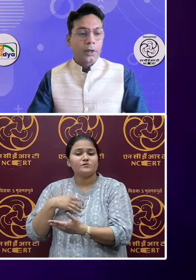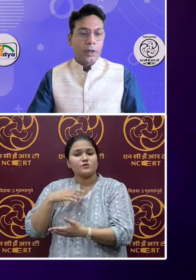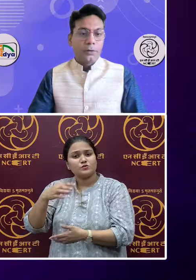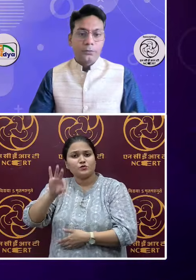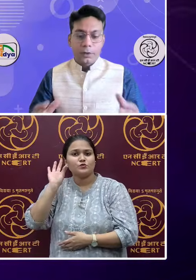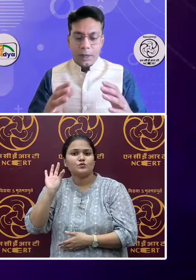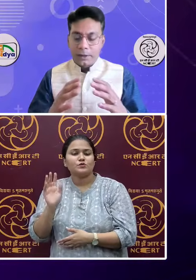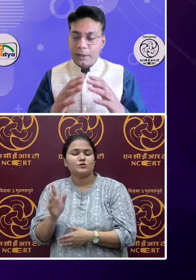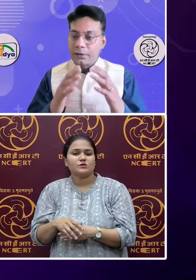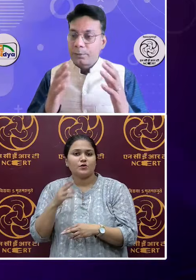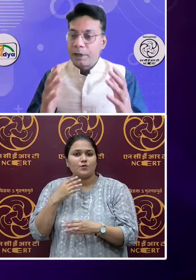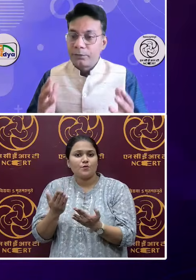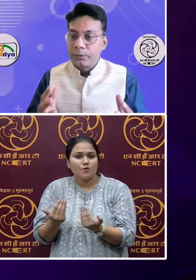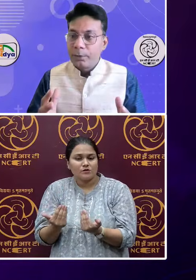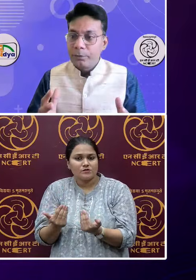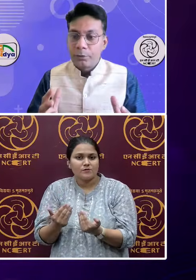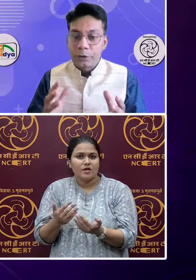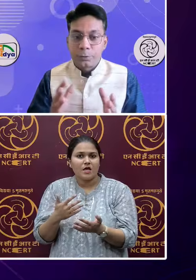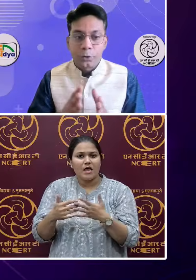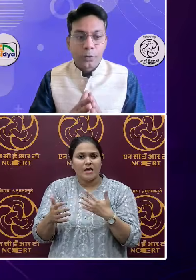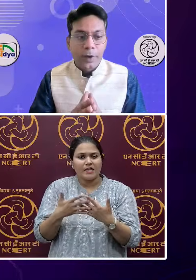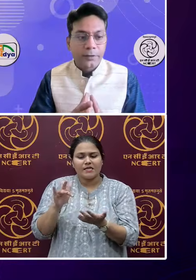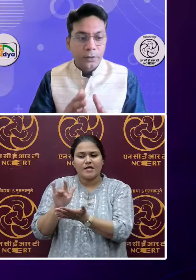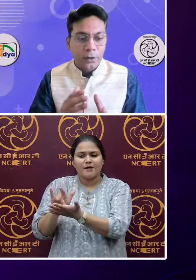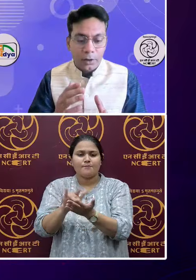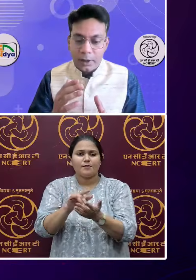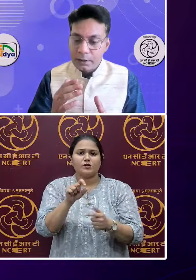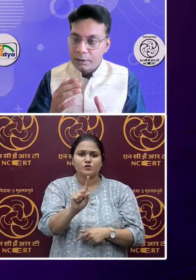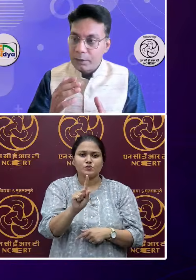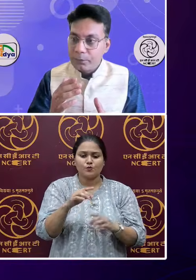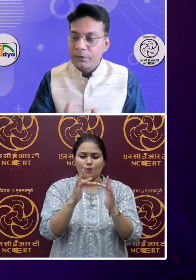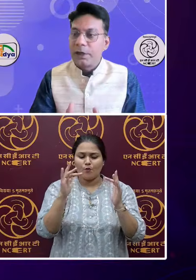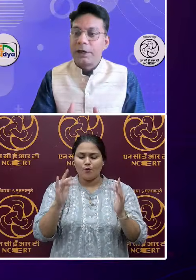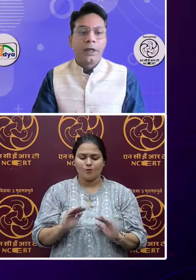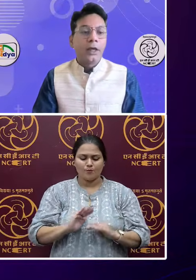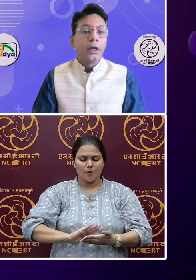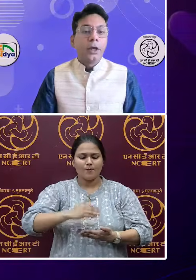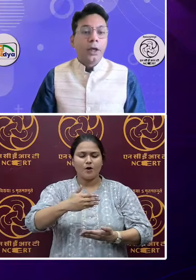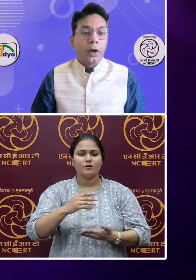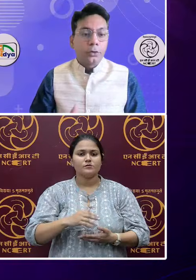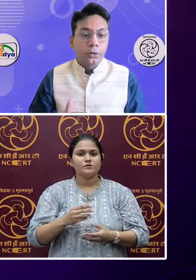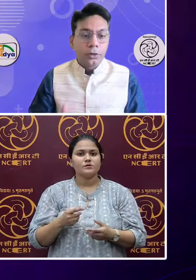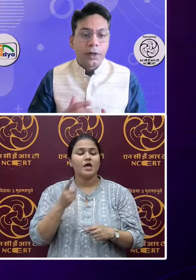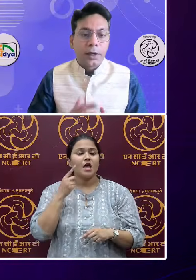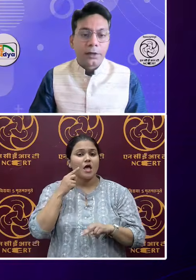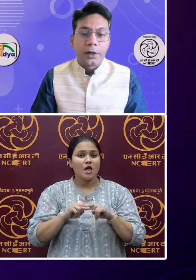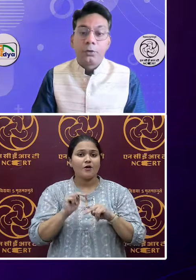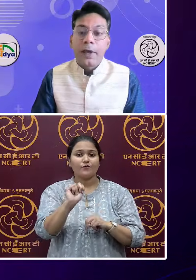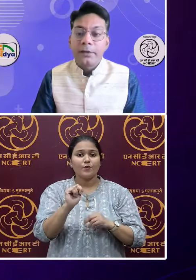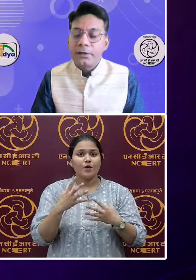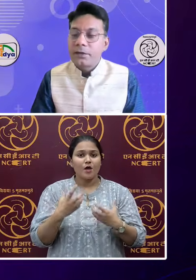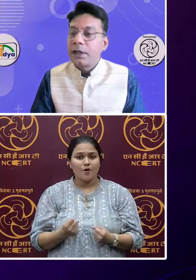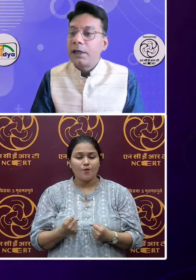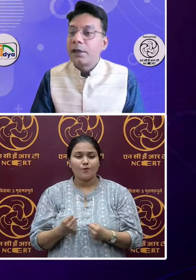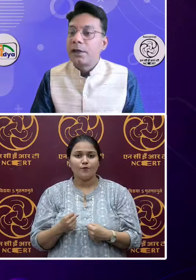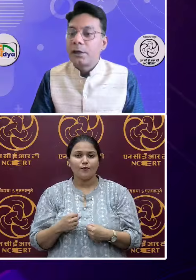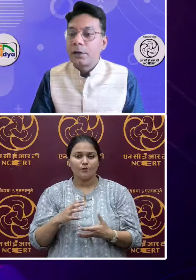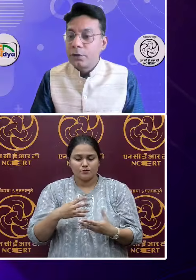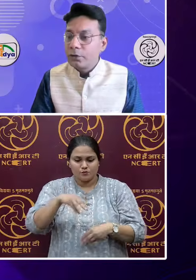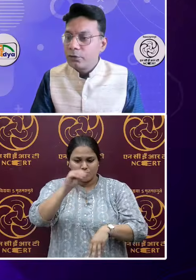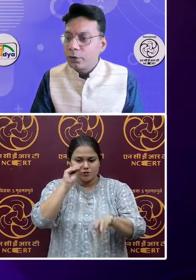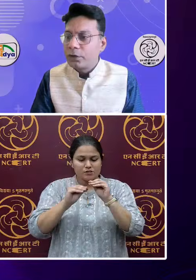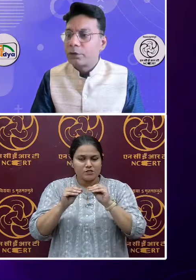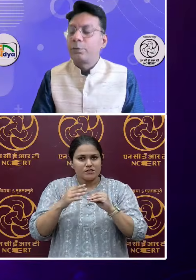if there is a platform which provides the facility to the learner to access the